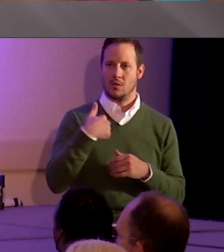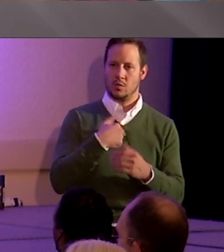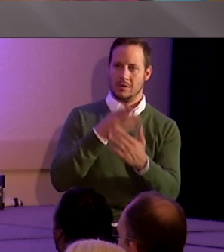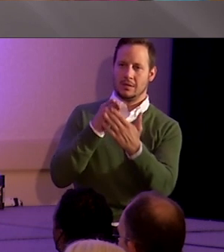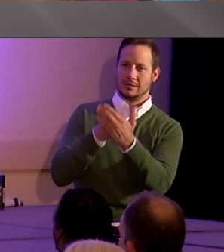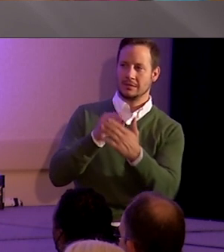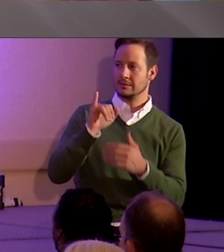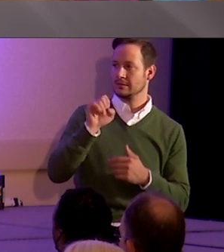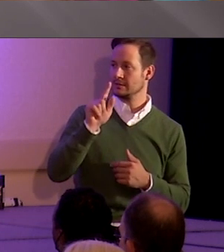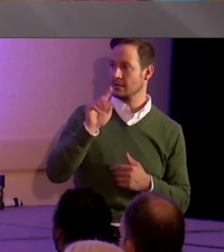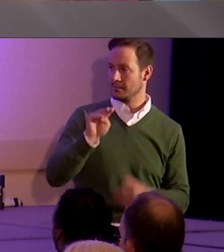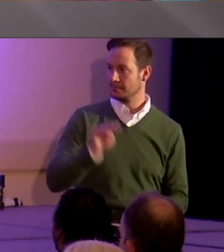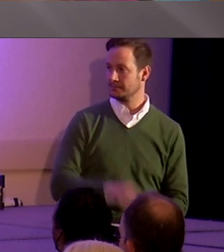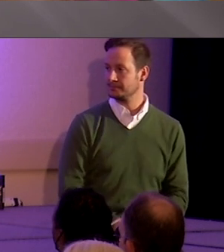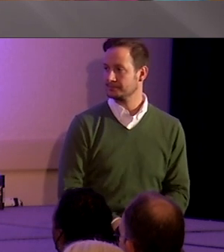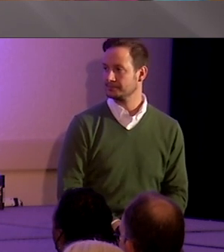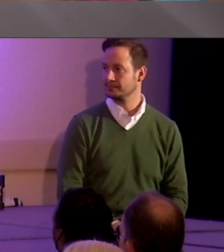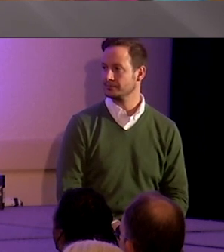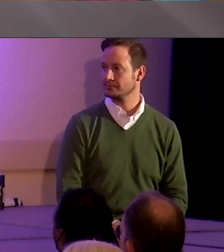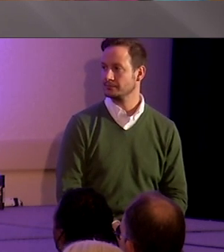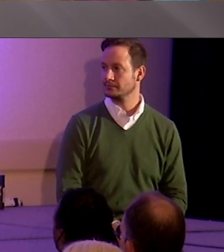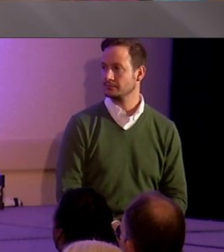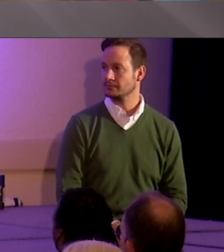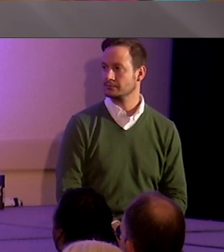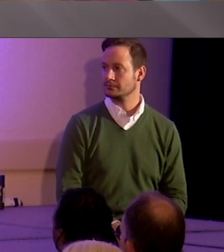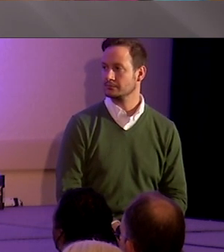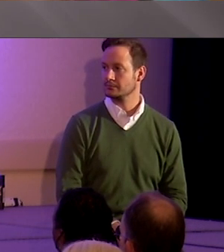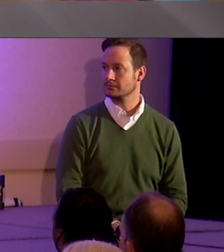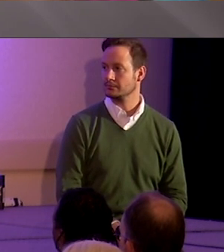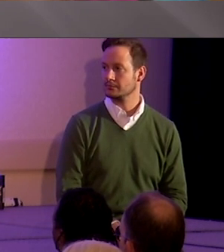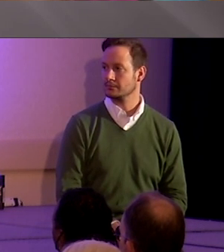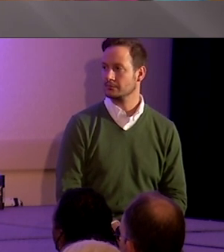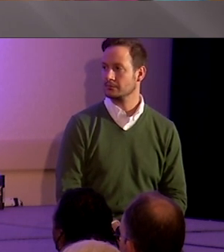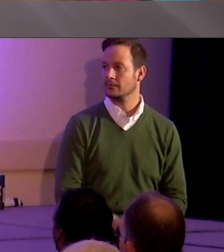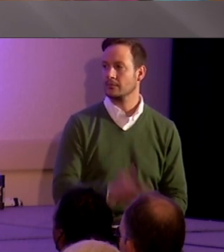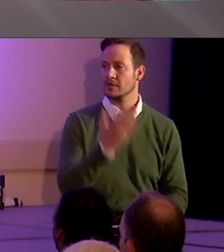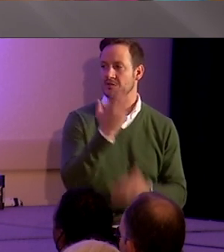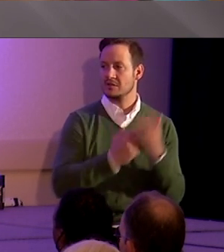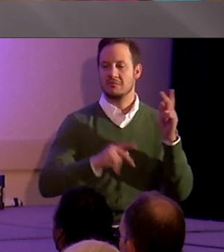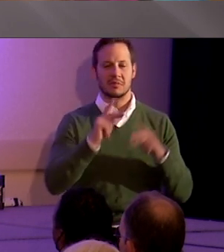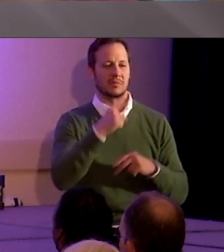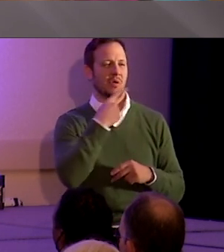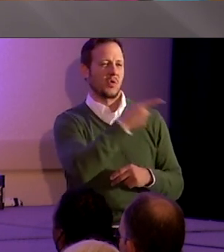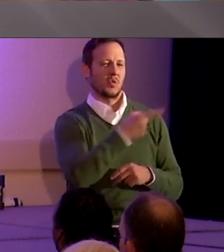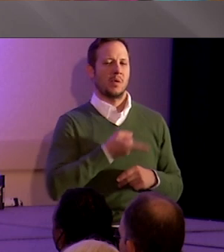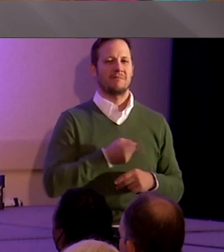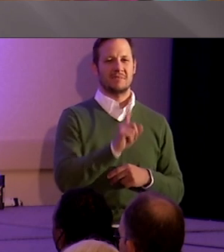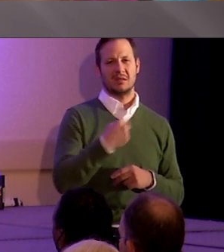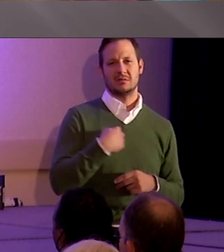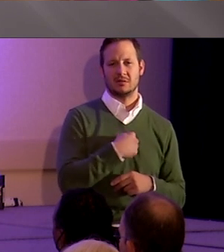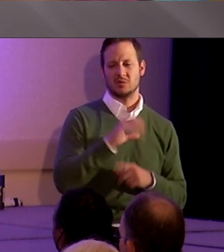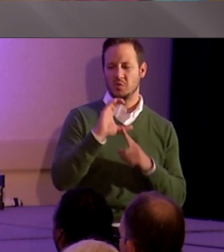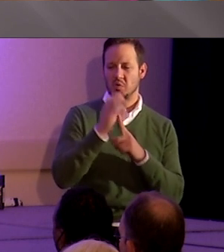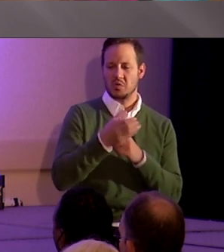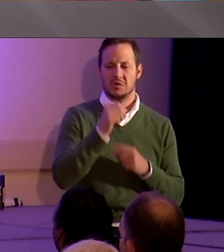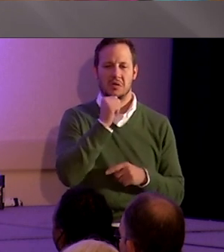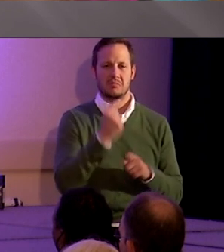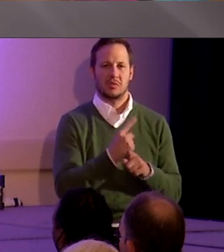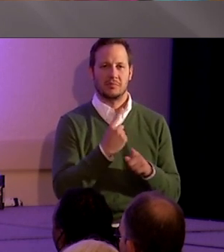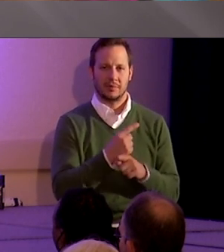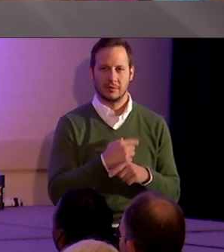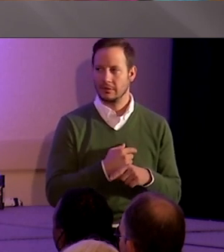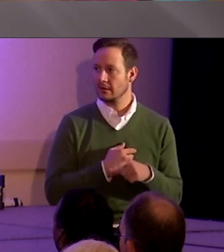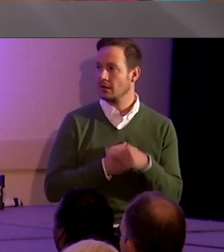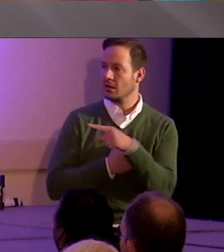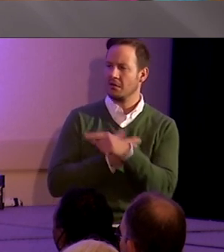Opponents have called our nude protest offensive and culturally inappropriate. And have you noticed how they're never offended by